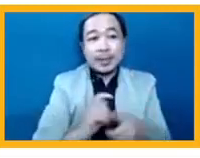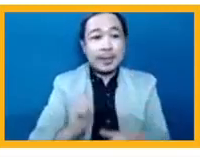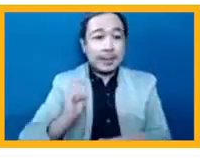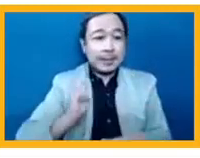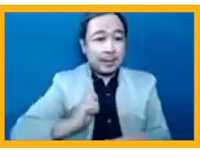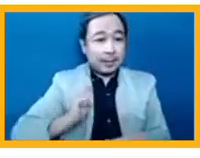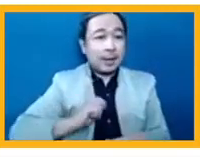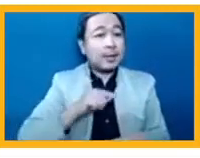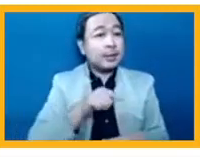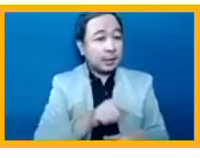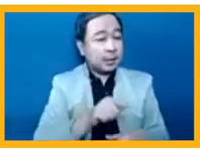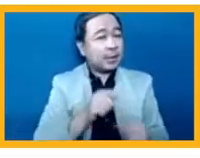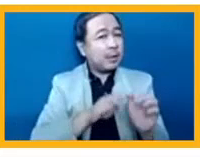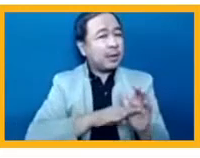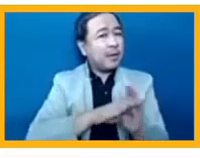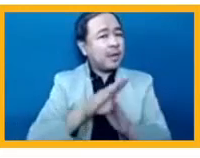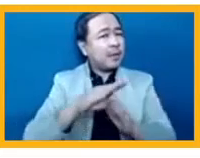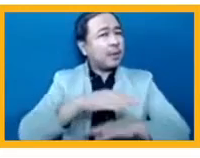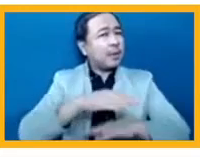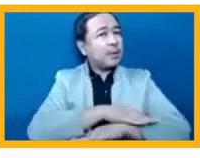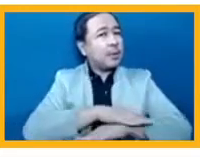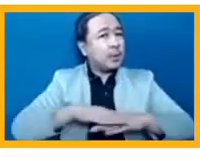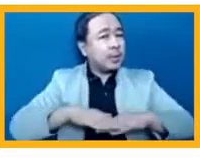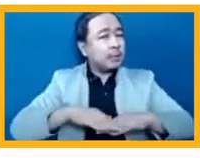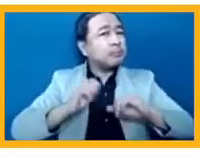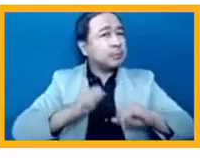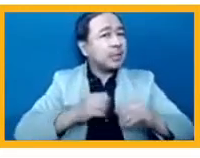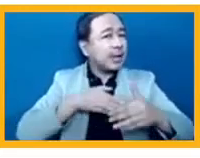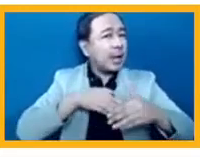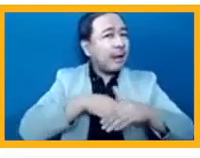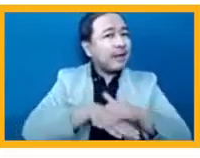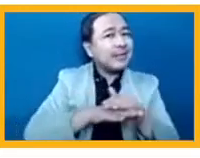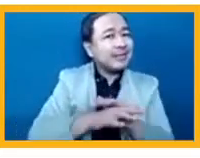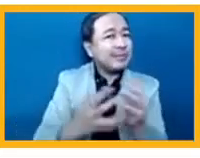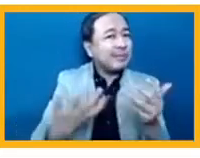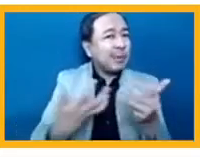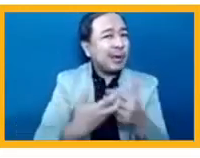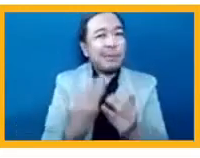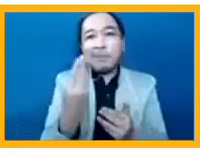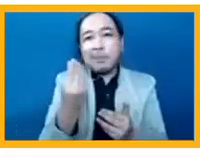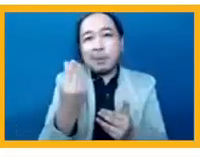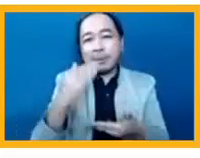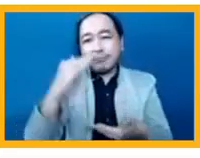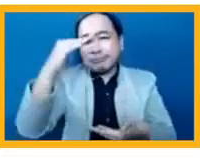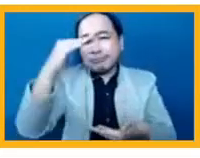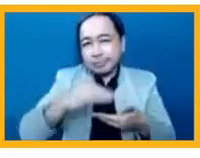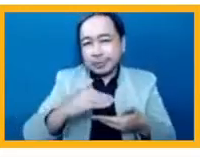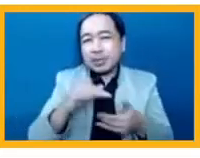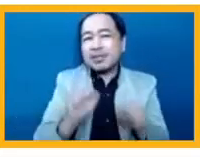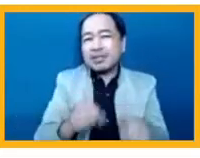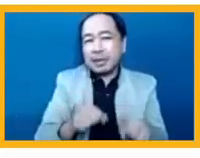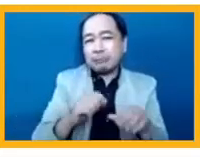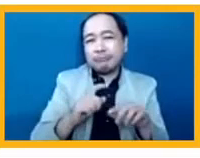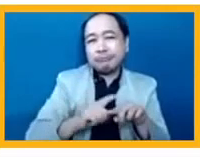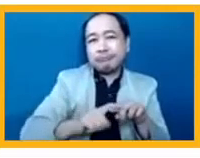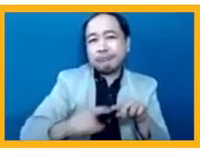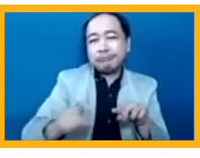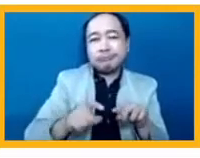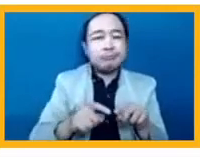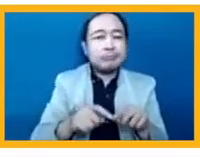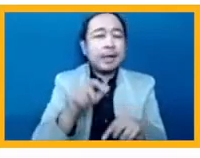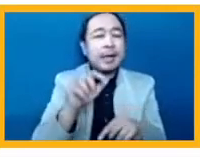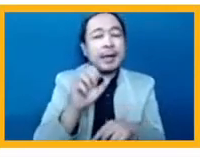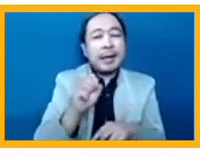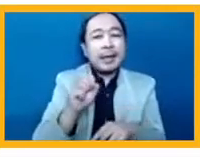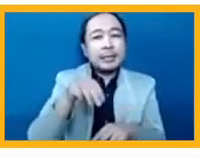that allows students to access contextualized and affordable academic content over SMS. Interesting examples emerge to show